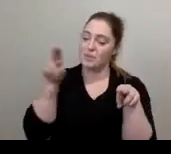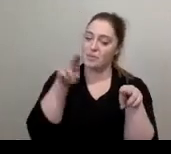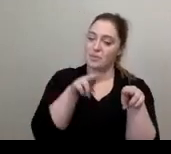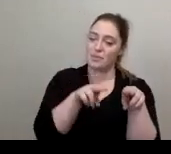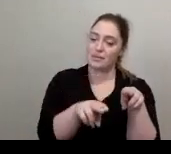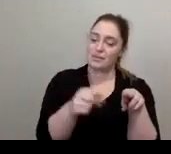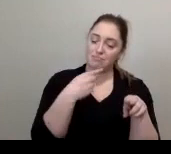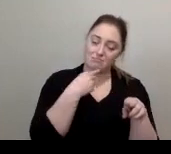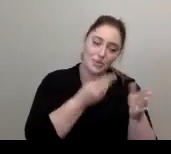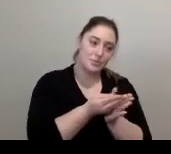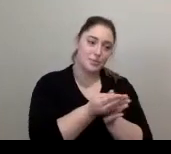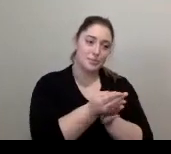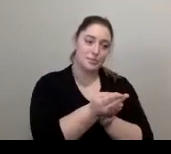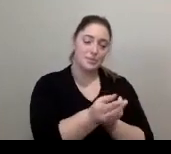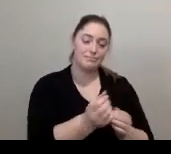and tell the